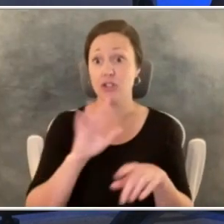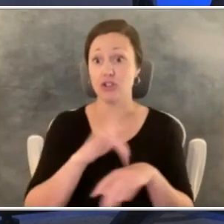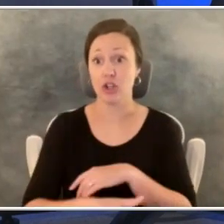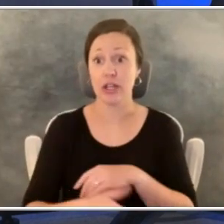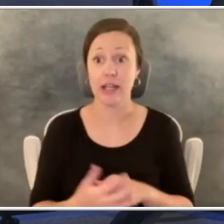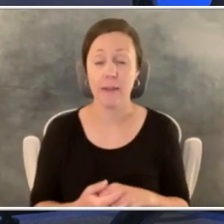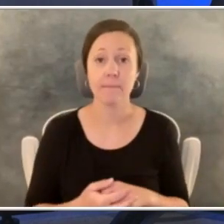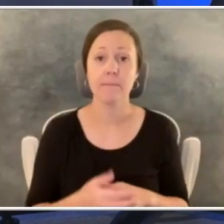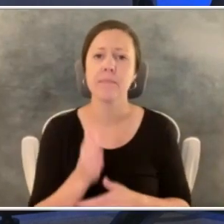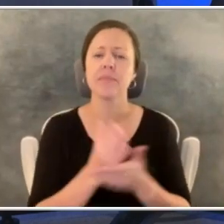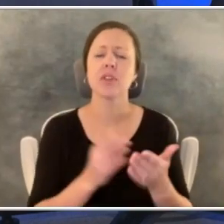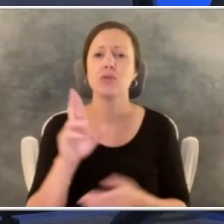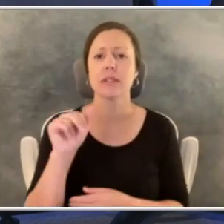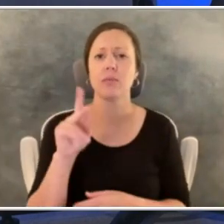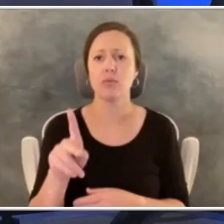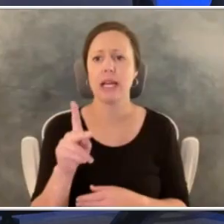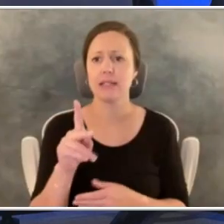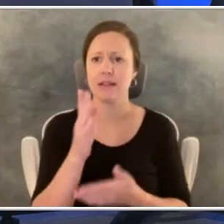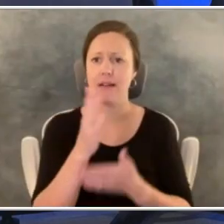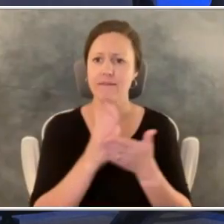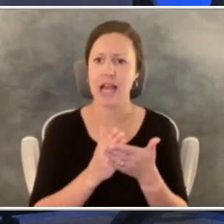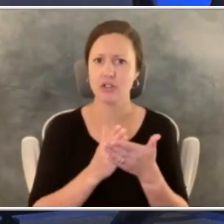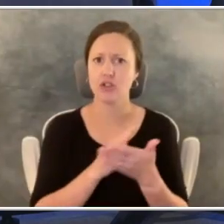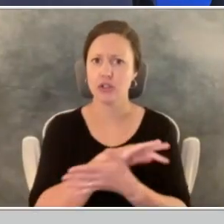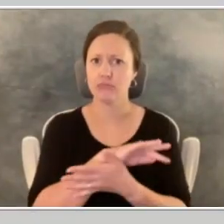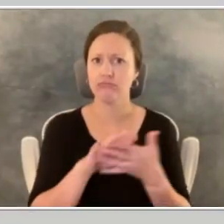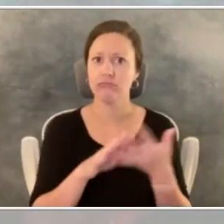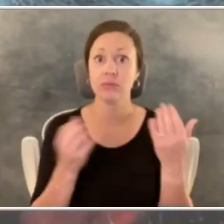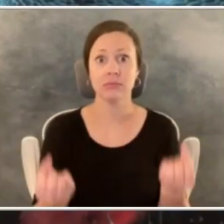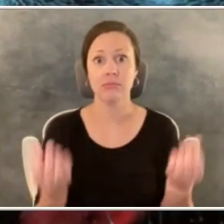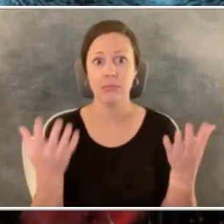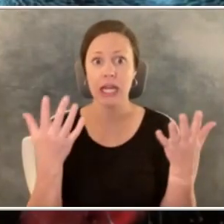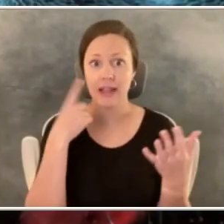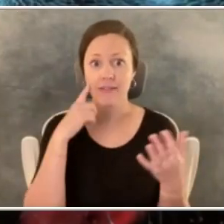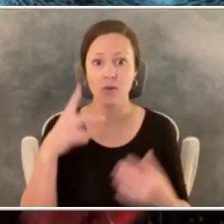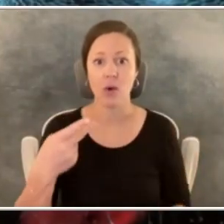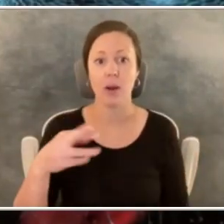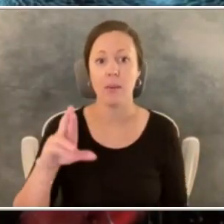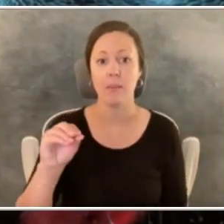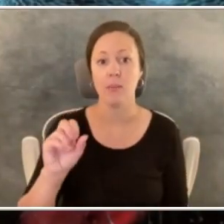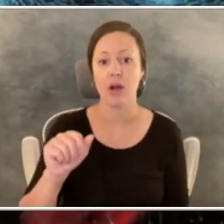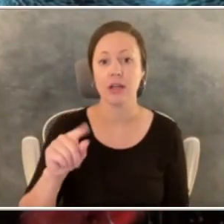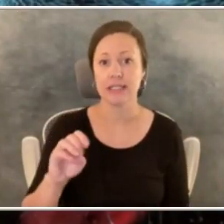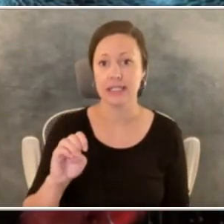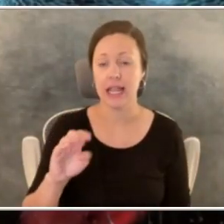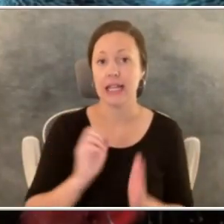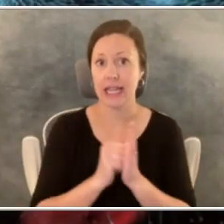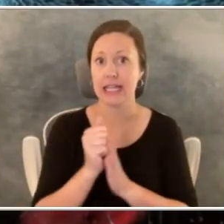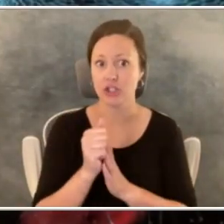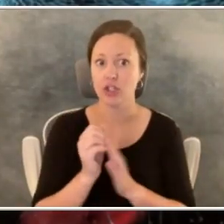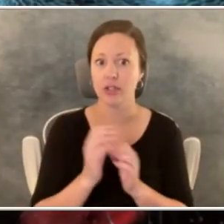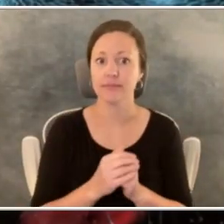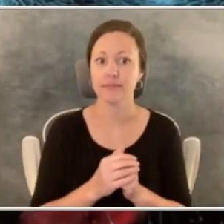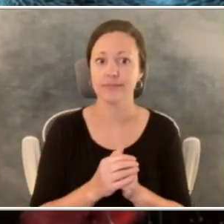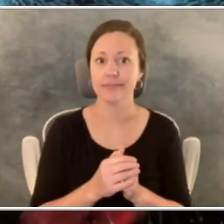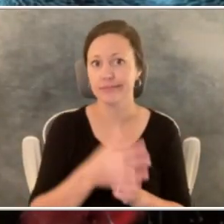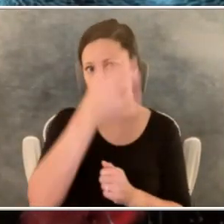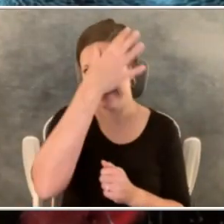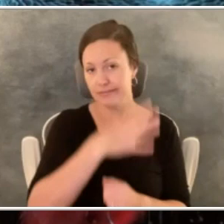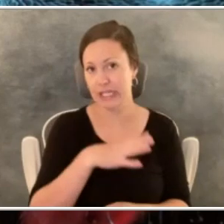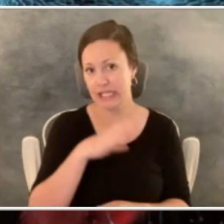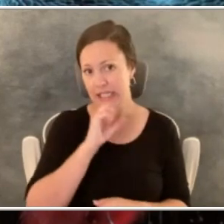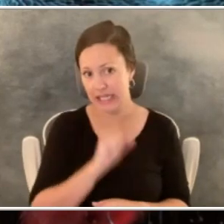factors though. There are many risk factors for prostate cancer. Chances increase increase as men age. So, of course,